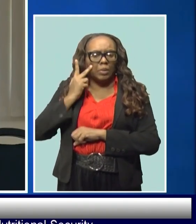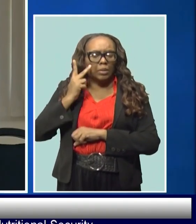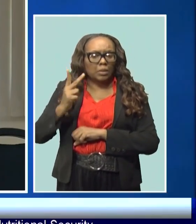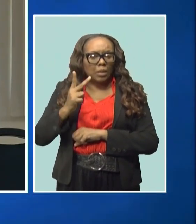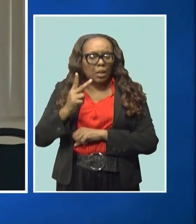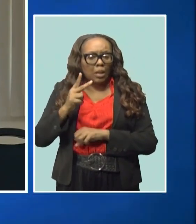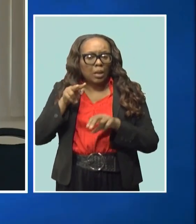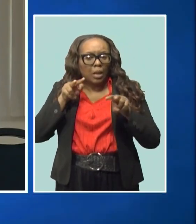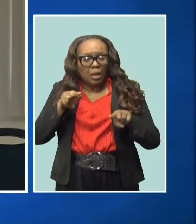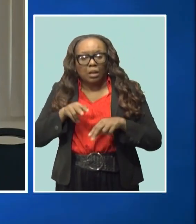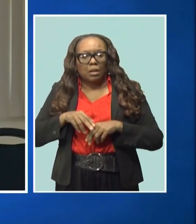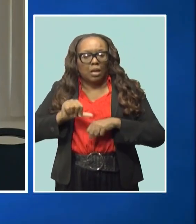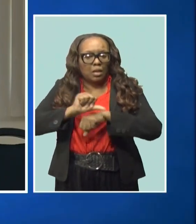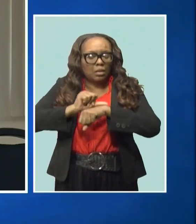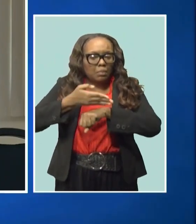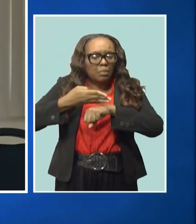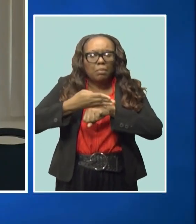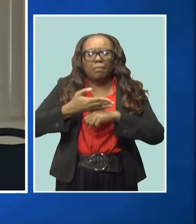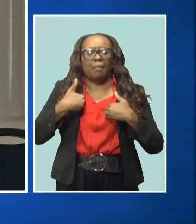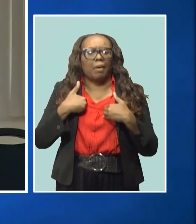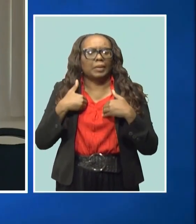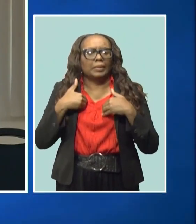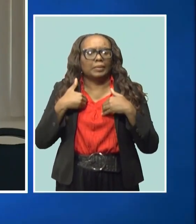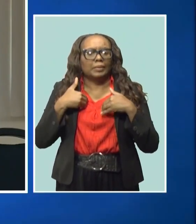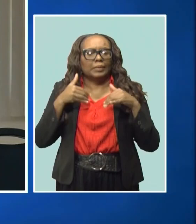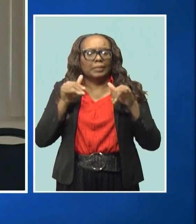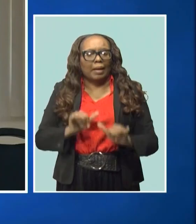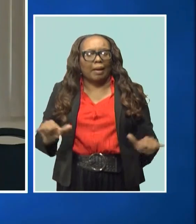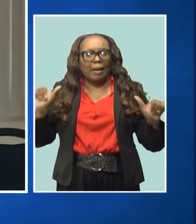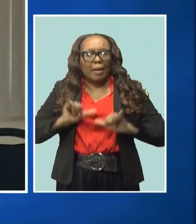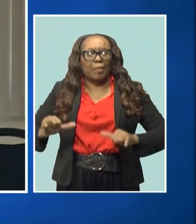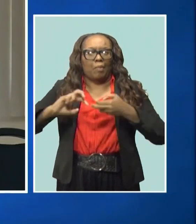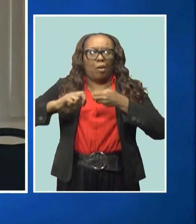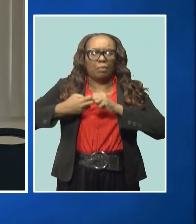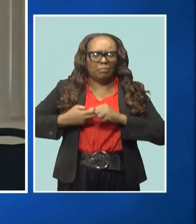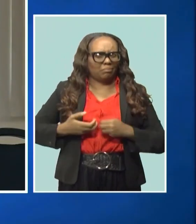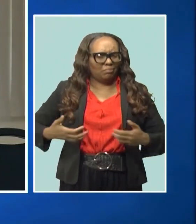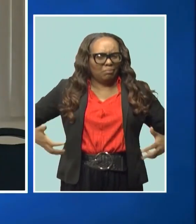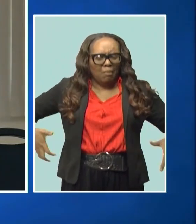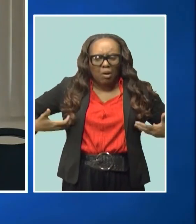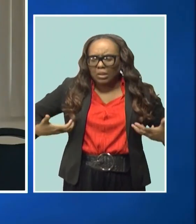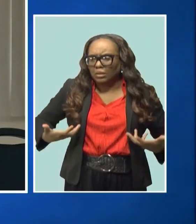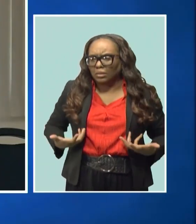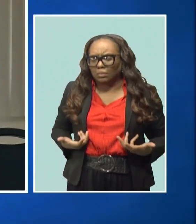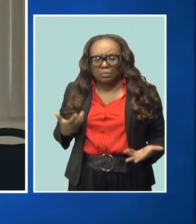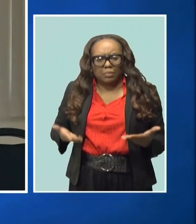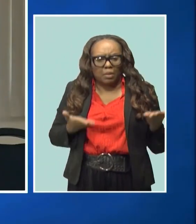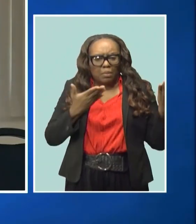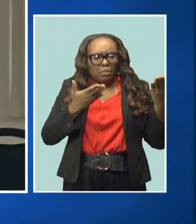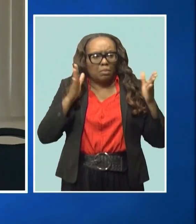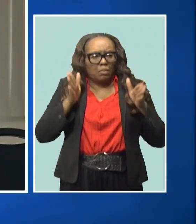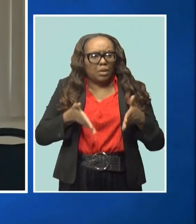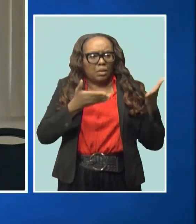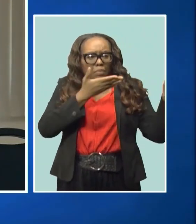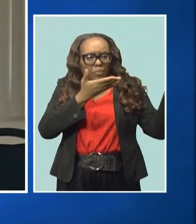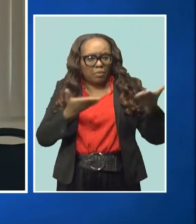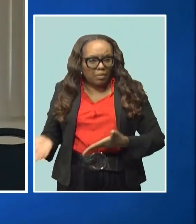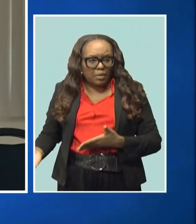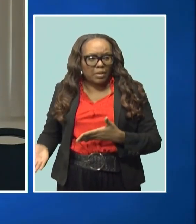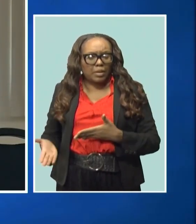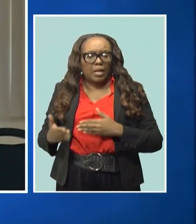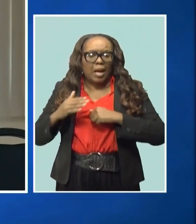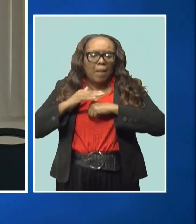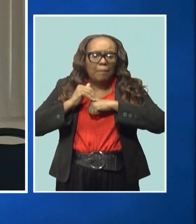where Antigua and Barbuda has the same issue. We have these monkeys, probably somebody brought them in as a pet or whatever, and